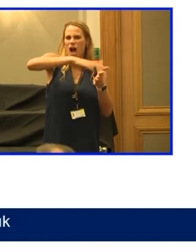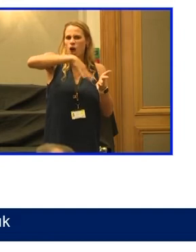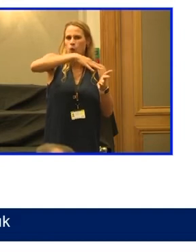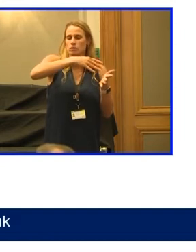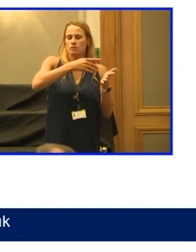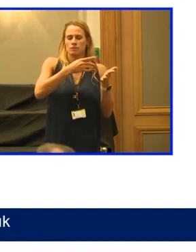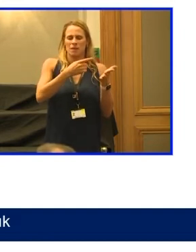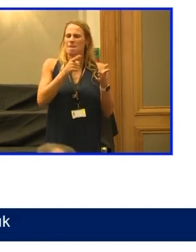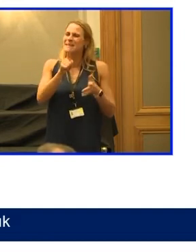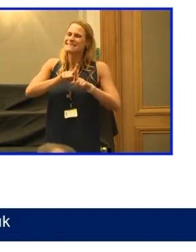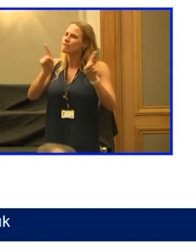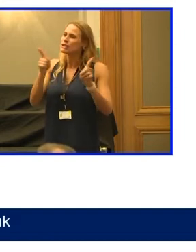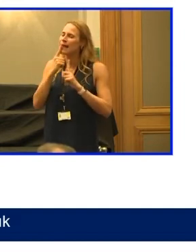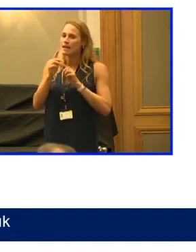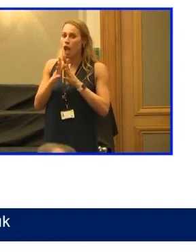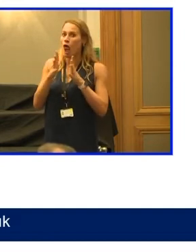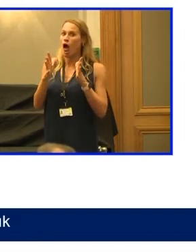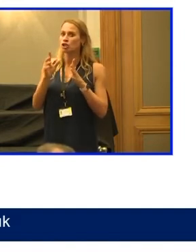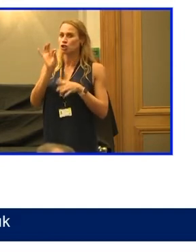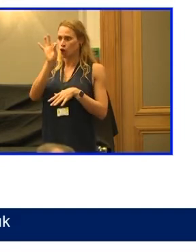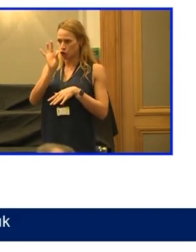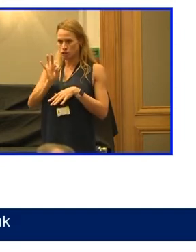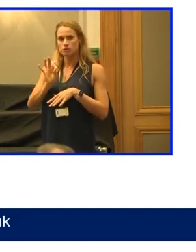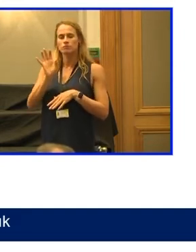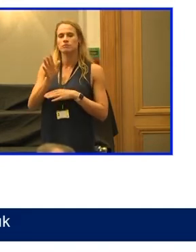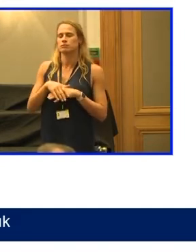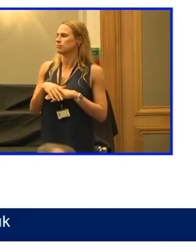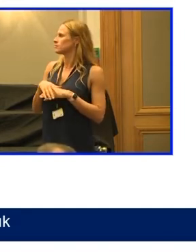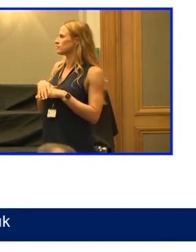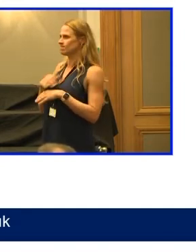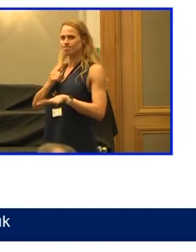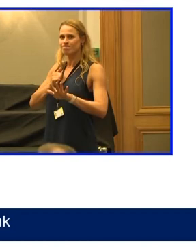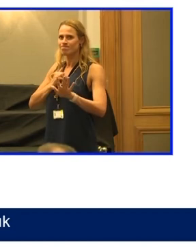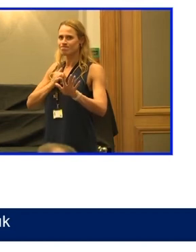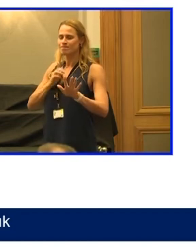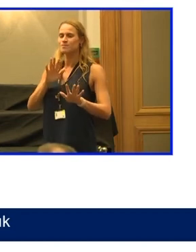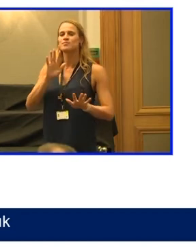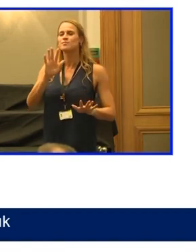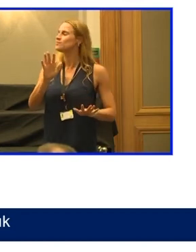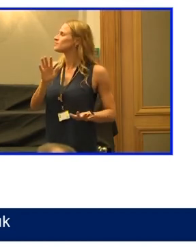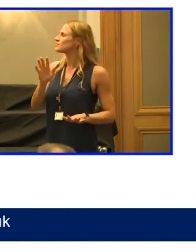say, colors but large dots. Screen dimmed. Don't do that. And what happens, see, I'm arguing with my tech, it's